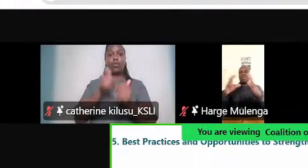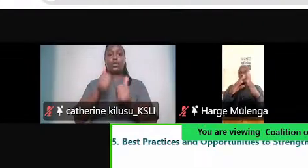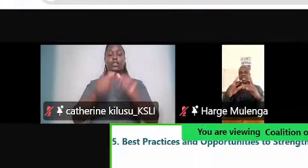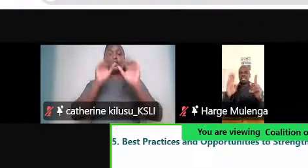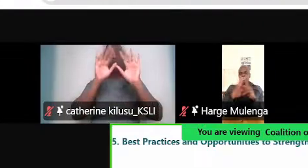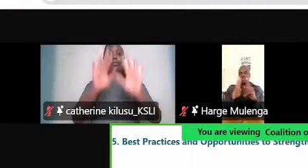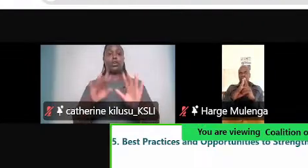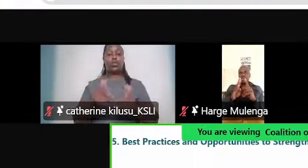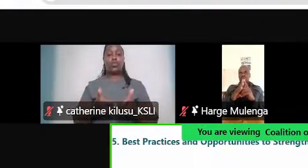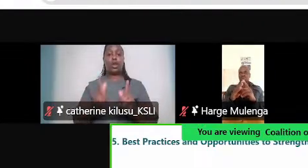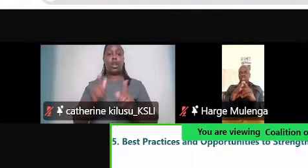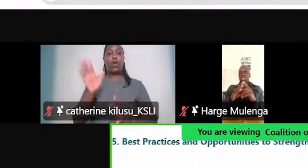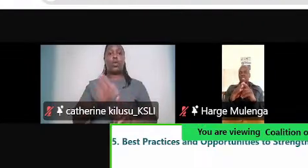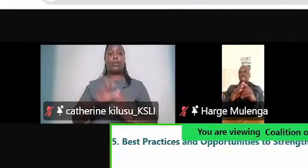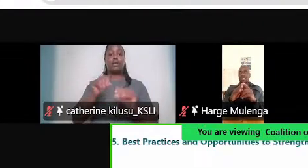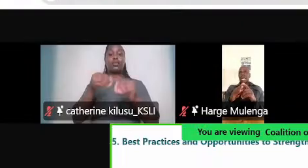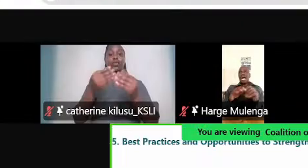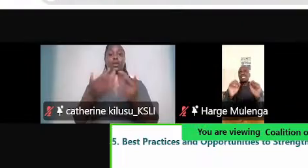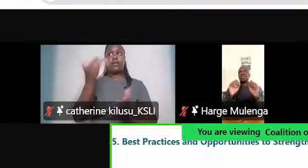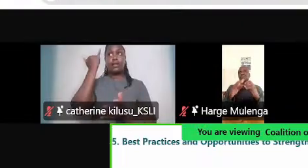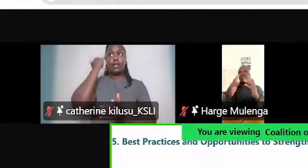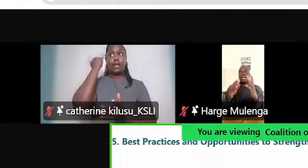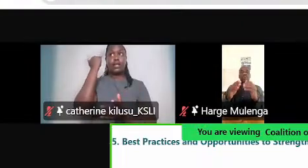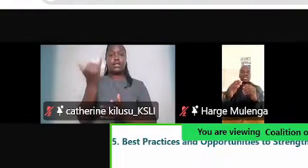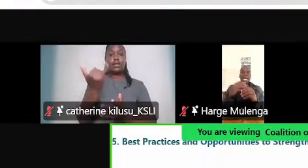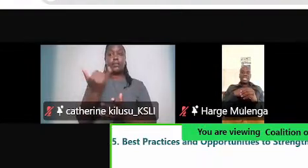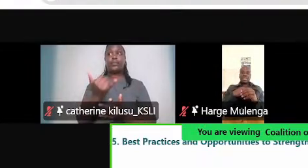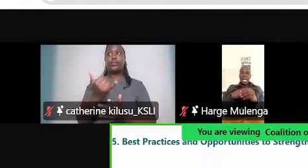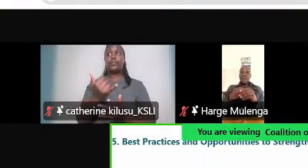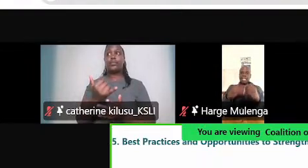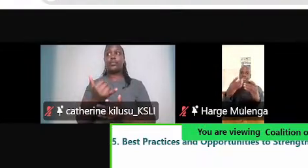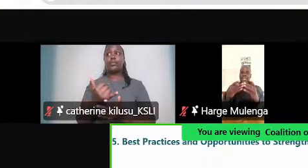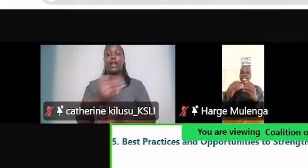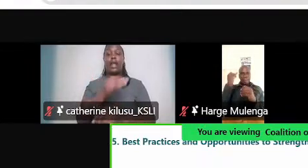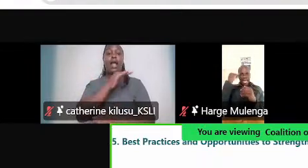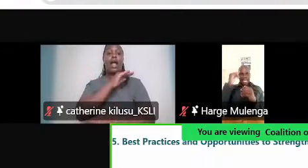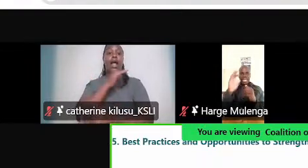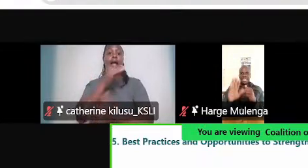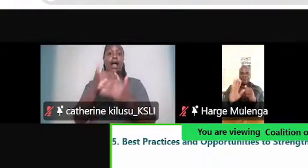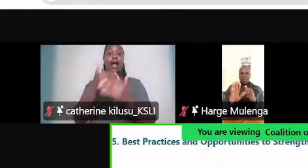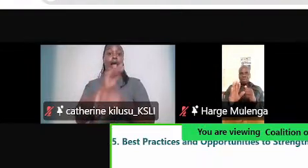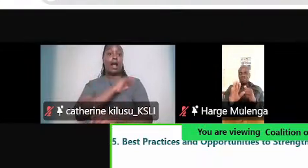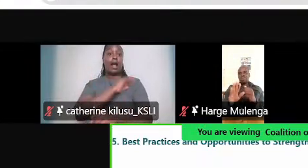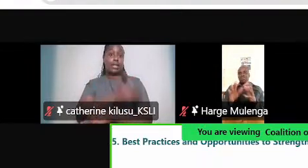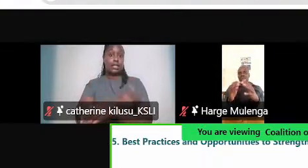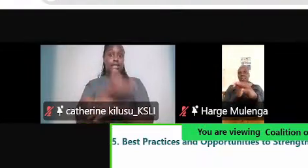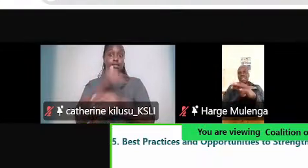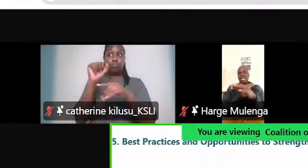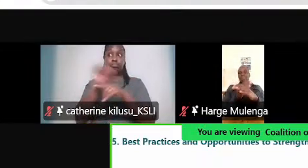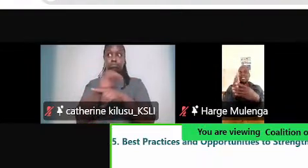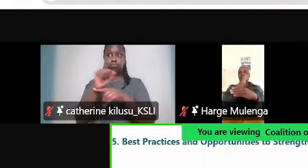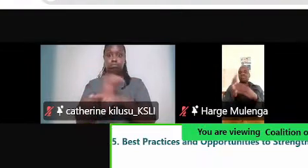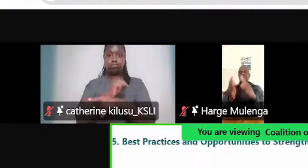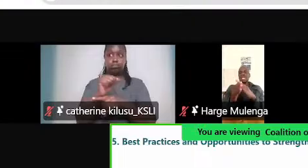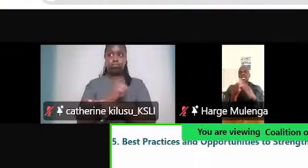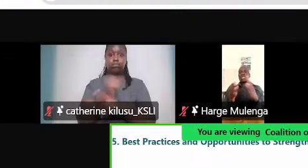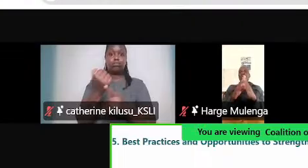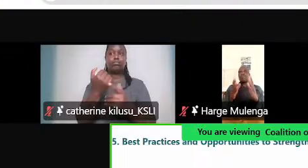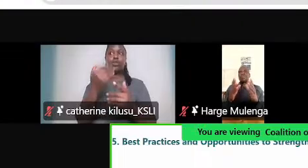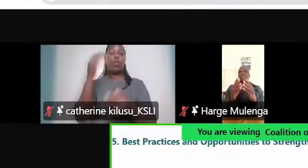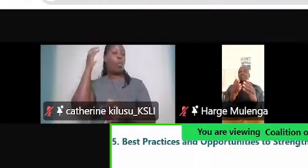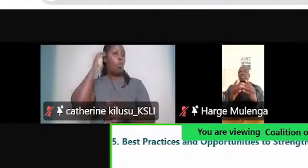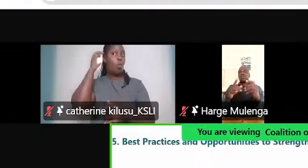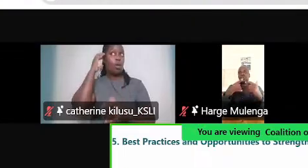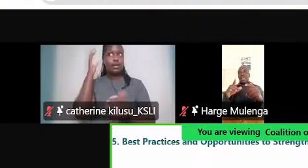to give their ideas, capacity building strategies, take them to college, especially